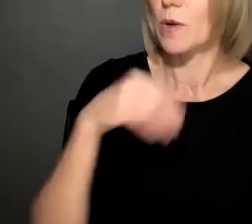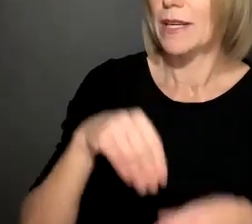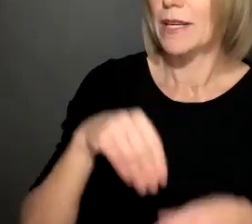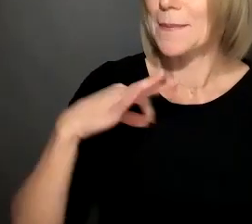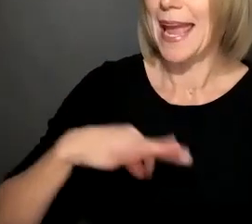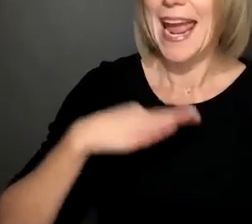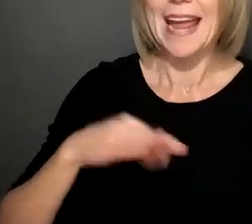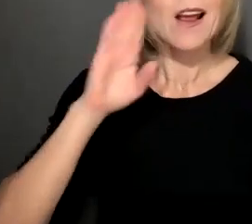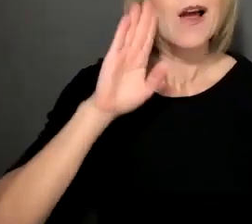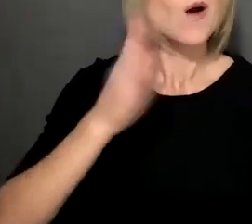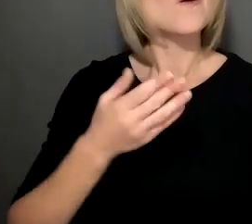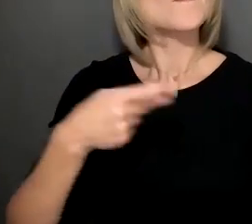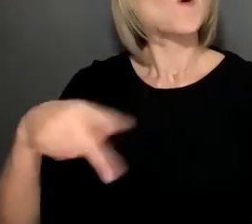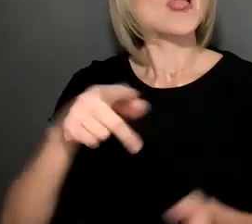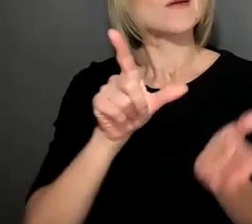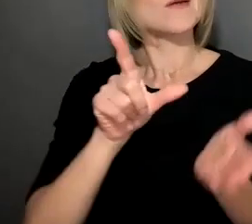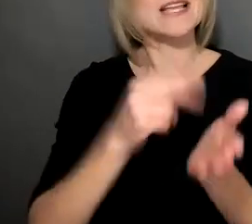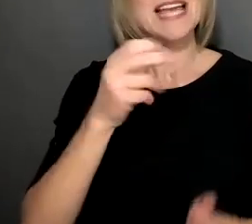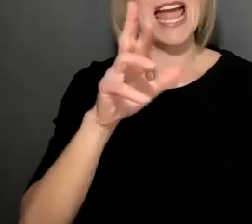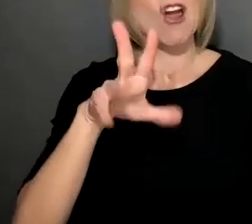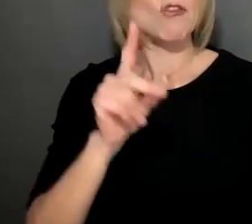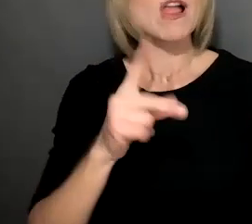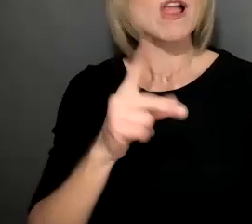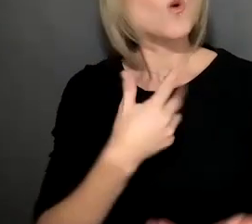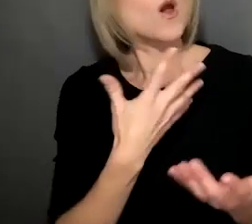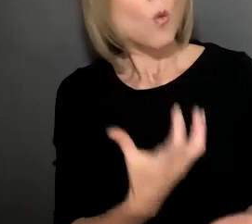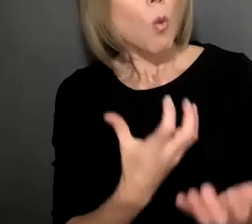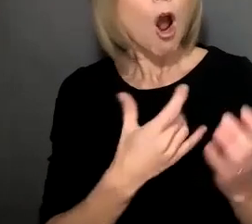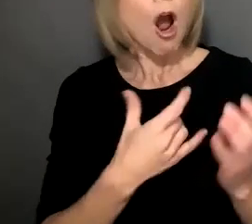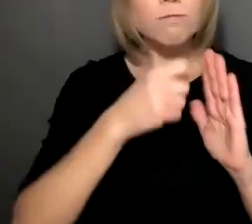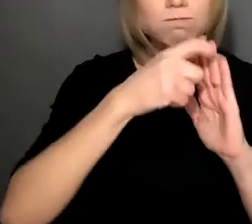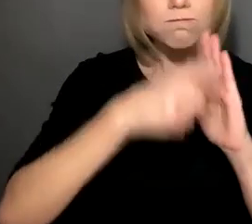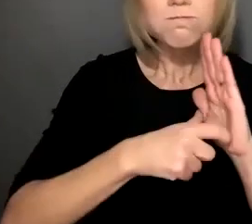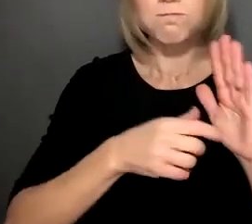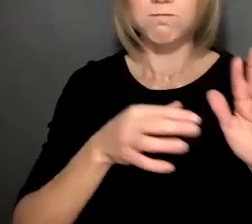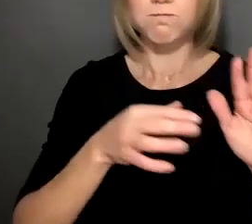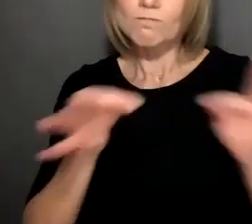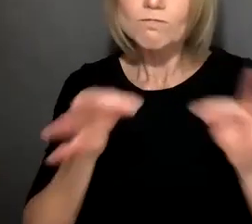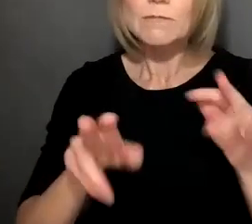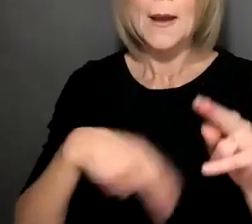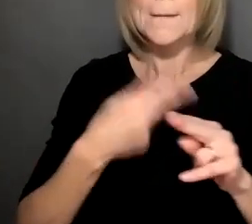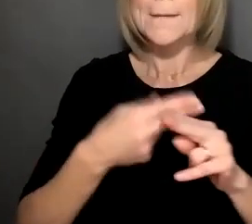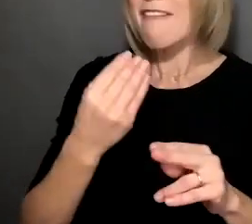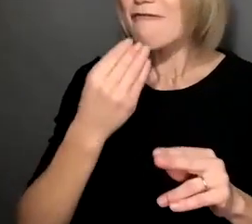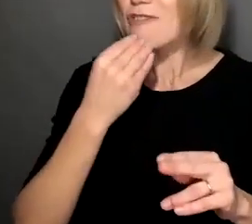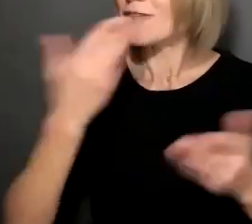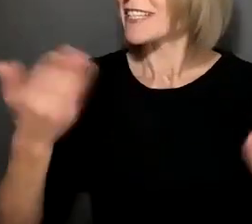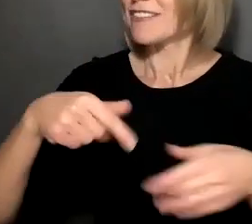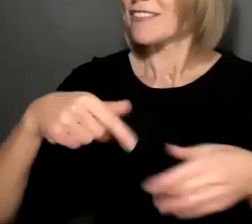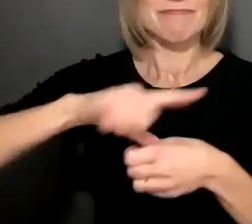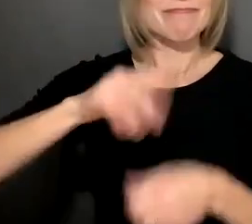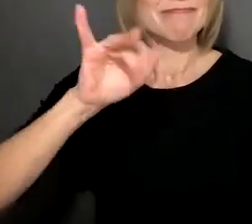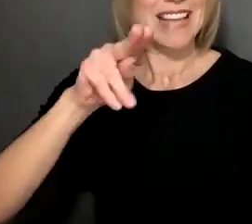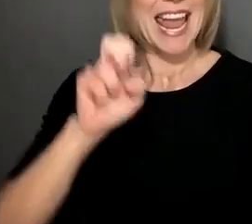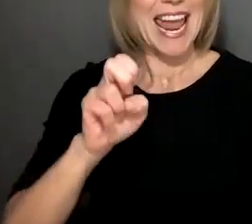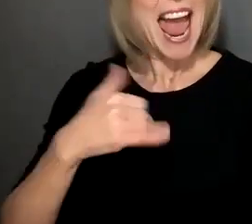scene. It's rare for a newspaper in a city our size to have a standalone food section and dedicated food journalists. But